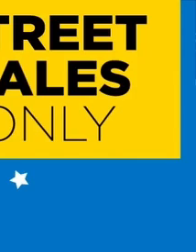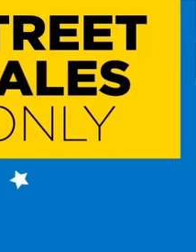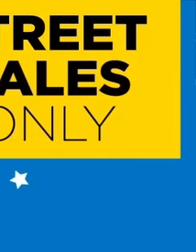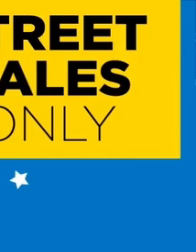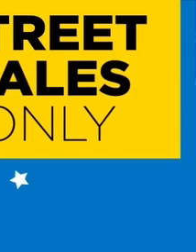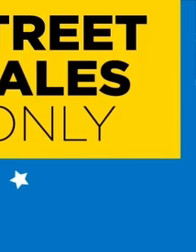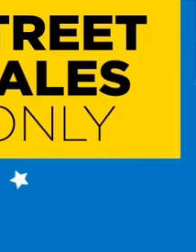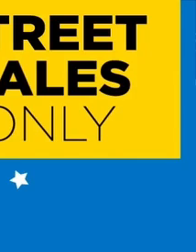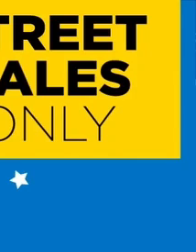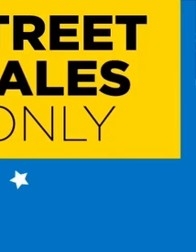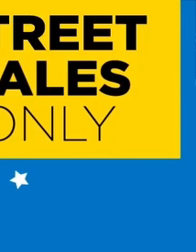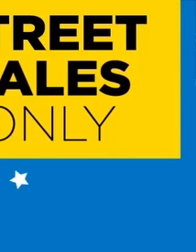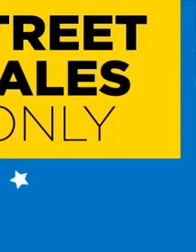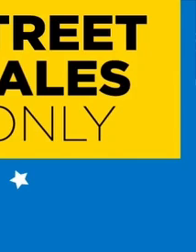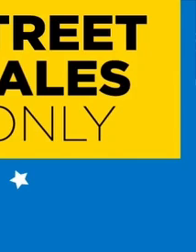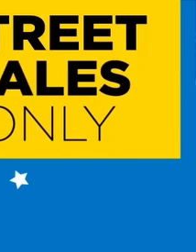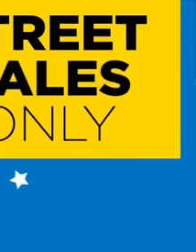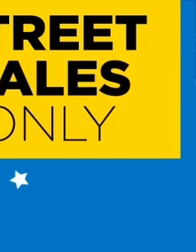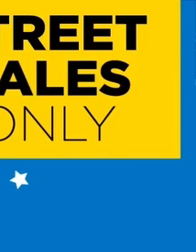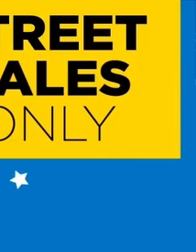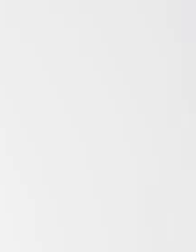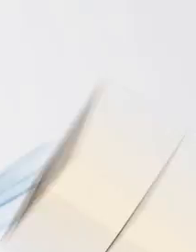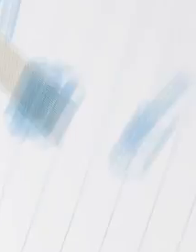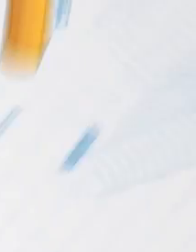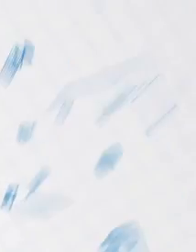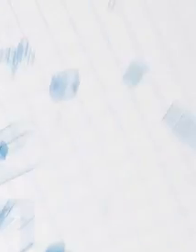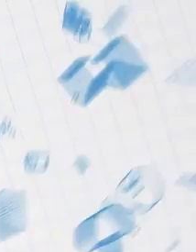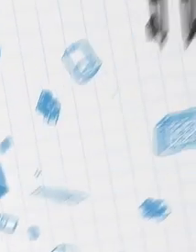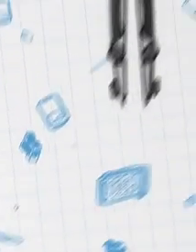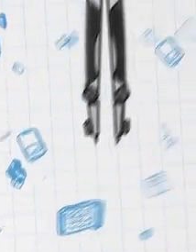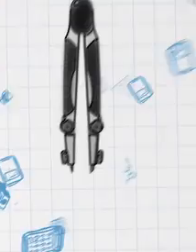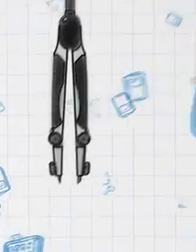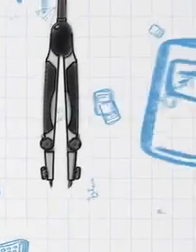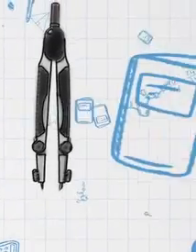other fun activities with Zoe and Zoshi.